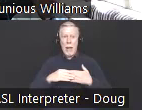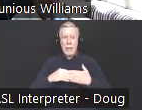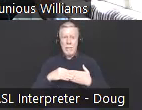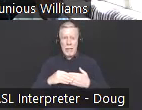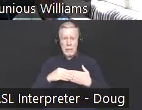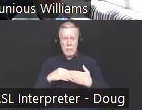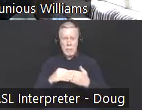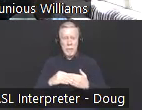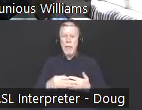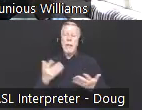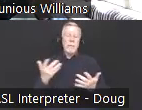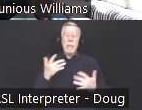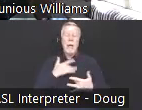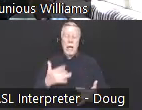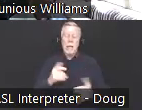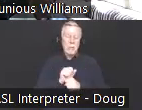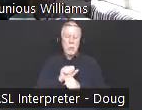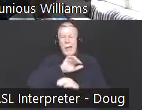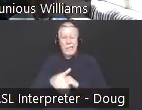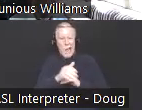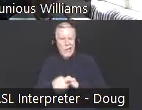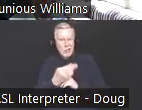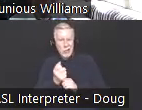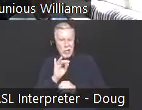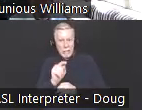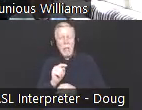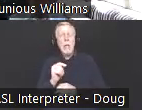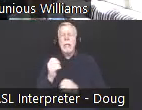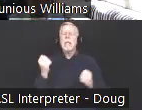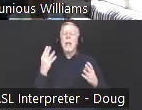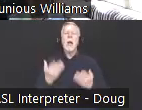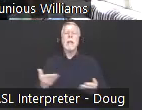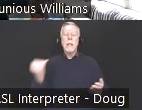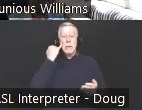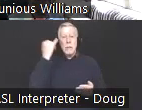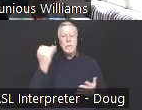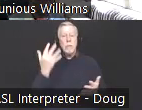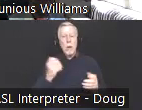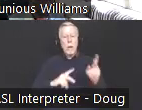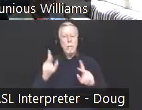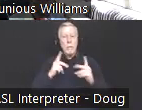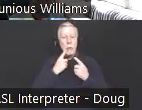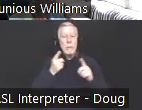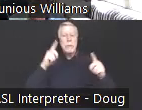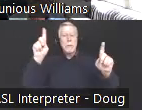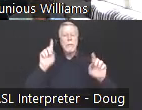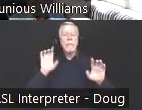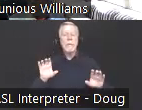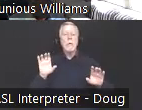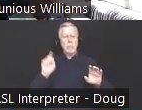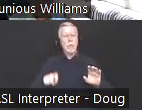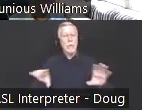to go on night shift. There's a bunch of stuff that if we really want people to be successful, we need to do that. And what